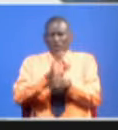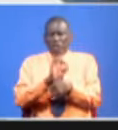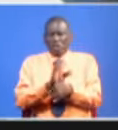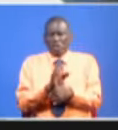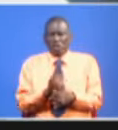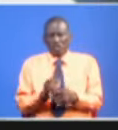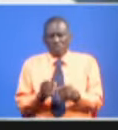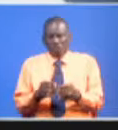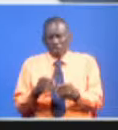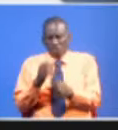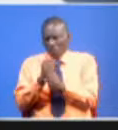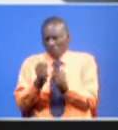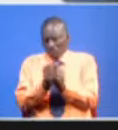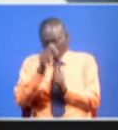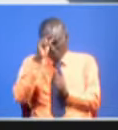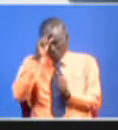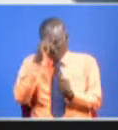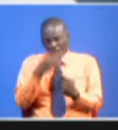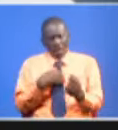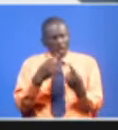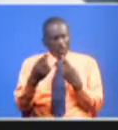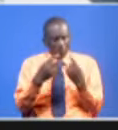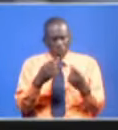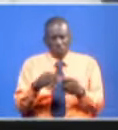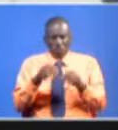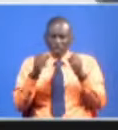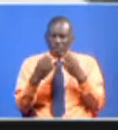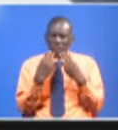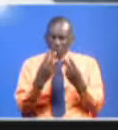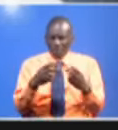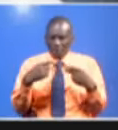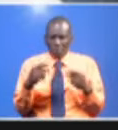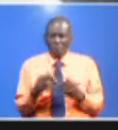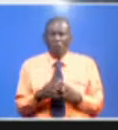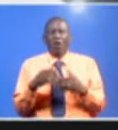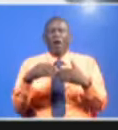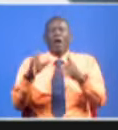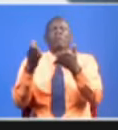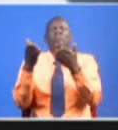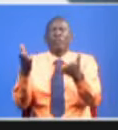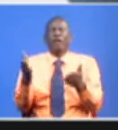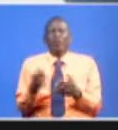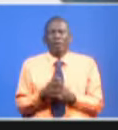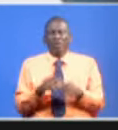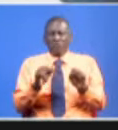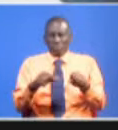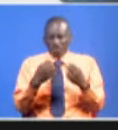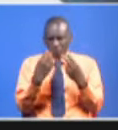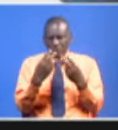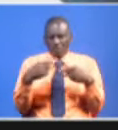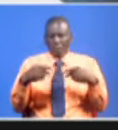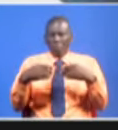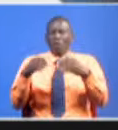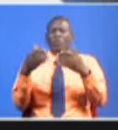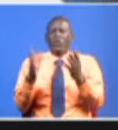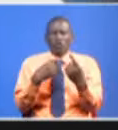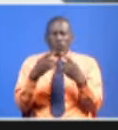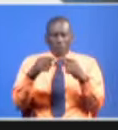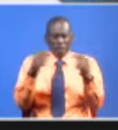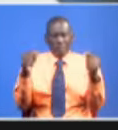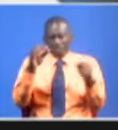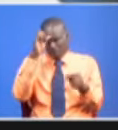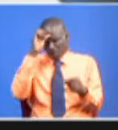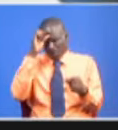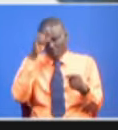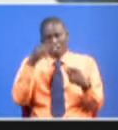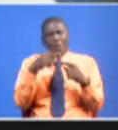government. I've been speaking. You can see people out, speaking against the government.